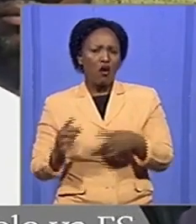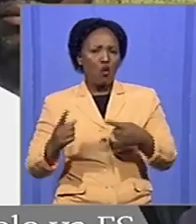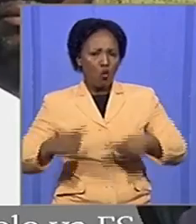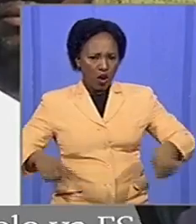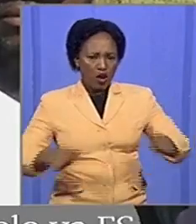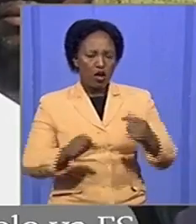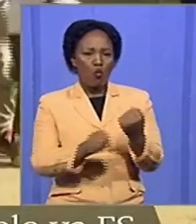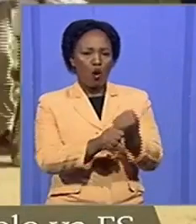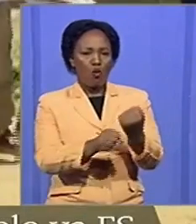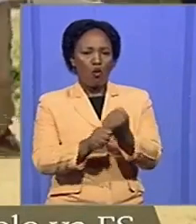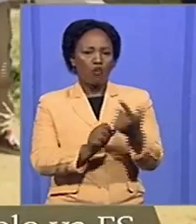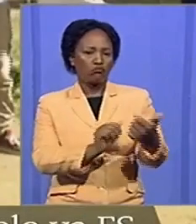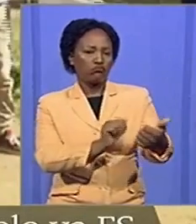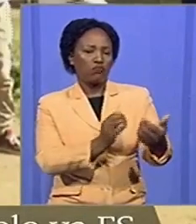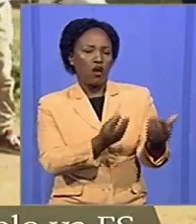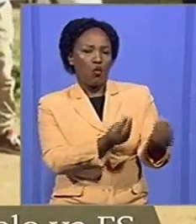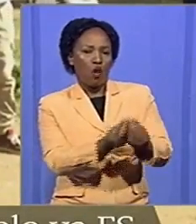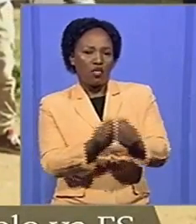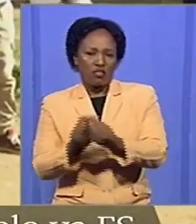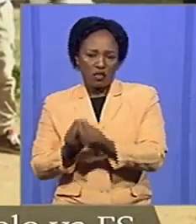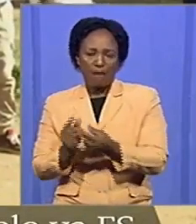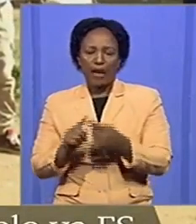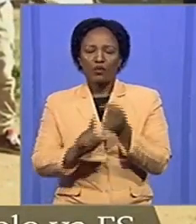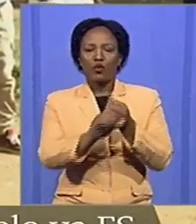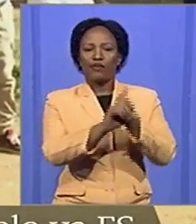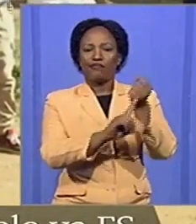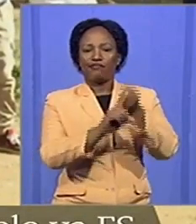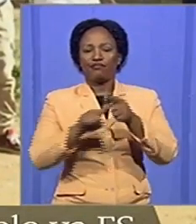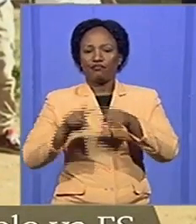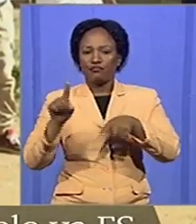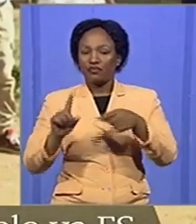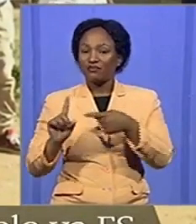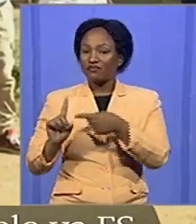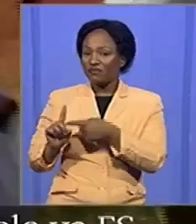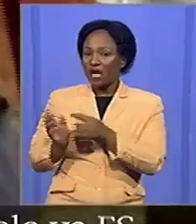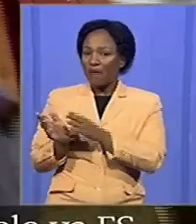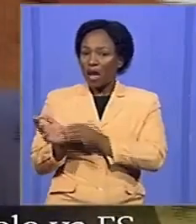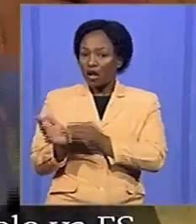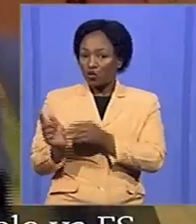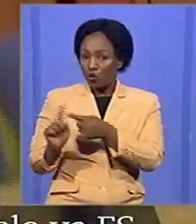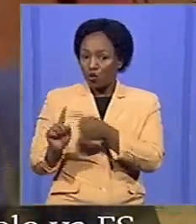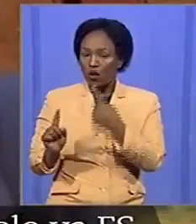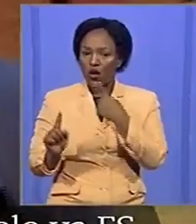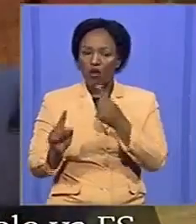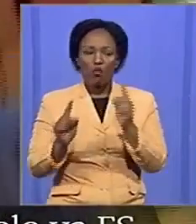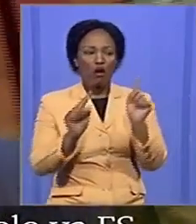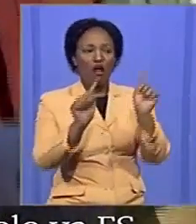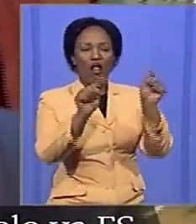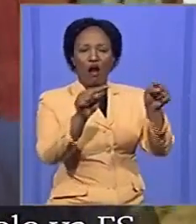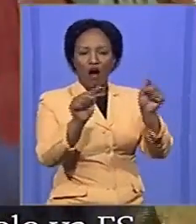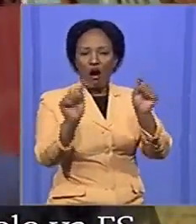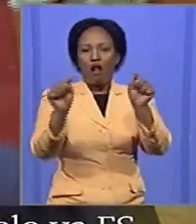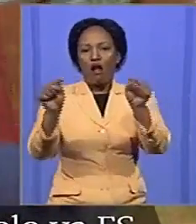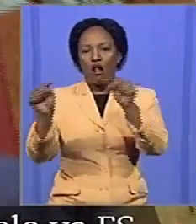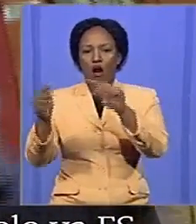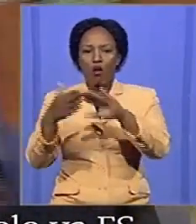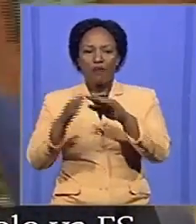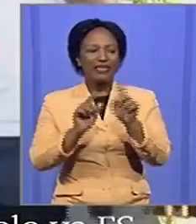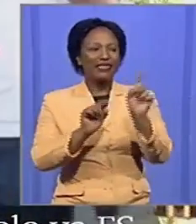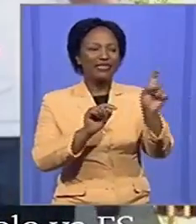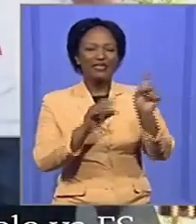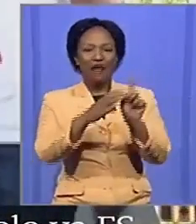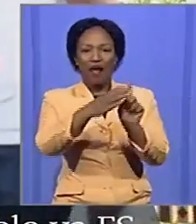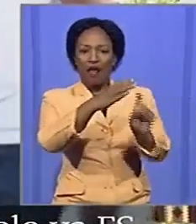are campaigning differently. Ha Magashule a ntse a potoloha le naha o re mokgwa wa hae o tla fumana dikgetho tse ngata ka ho fetisisa diprovinseng